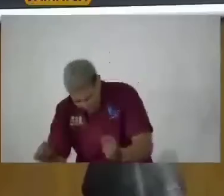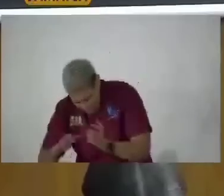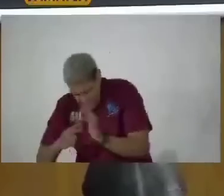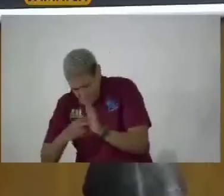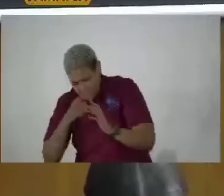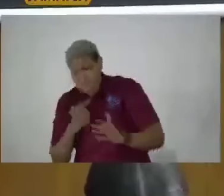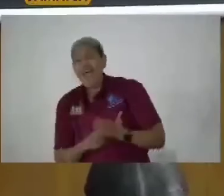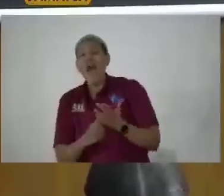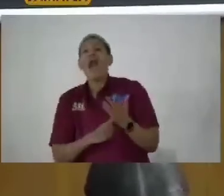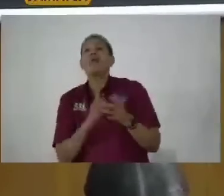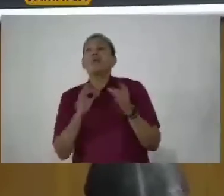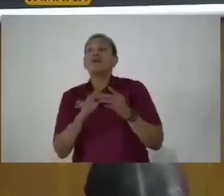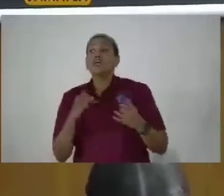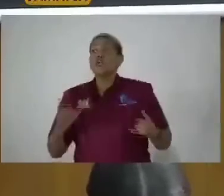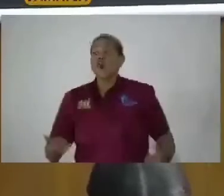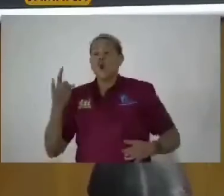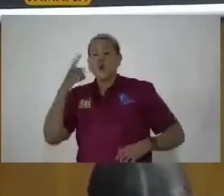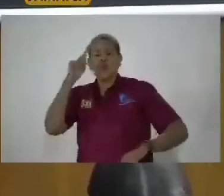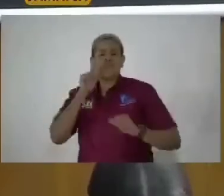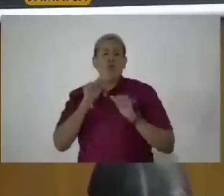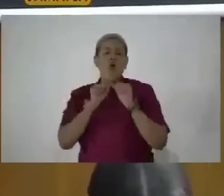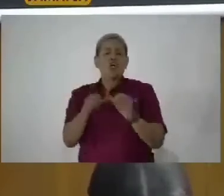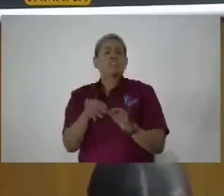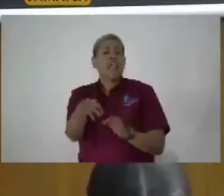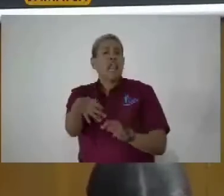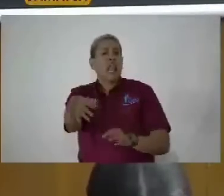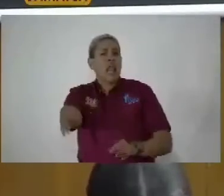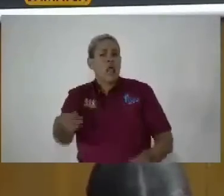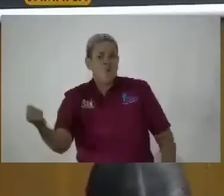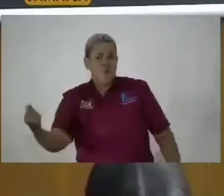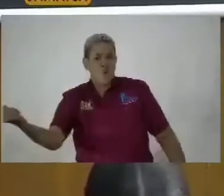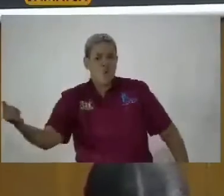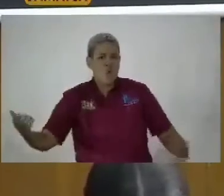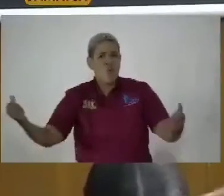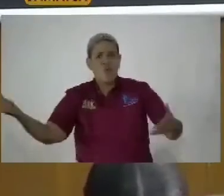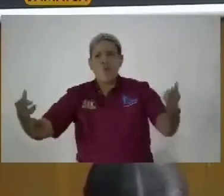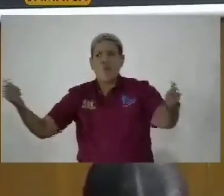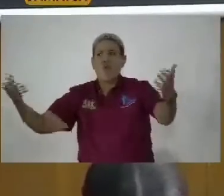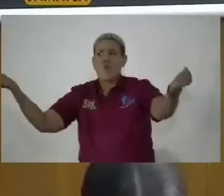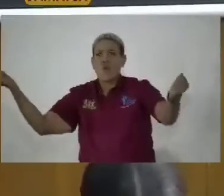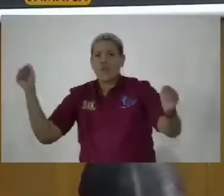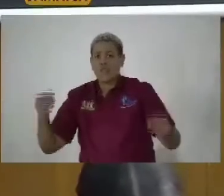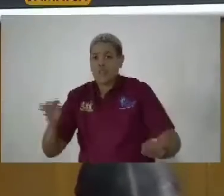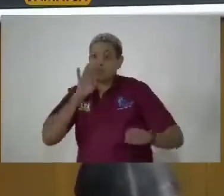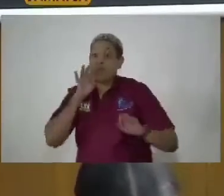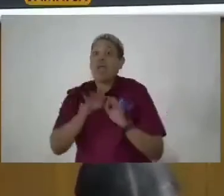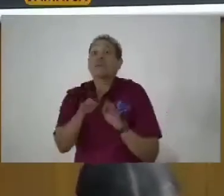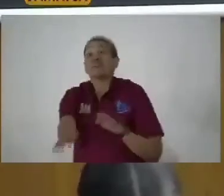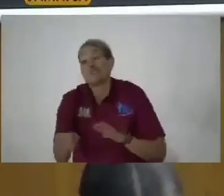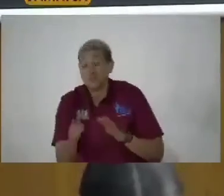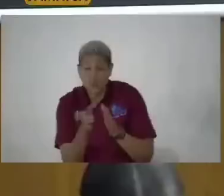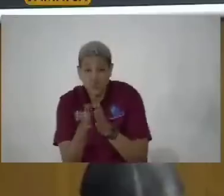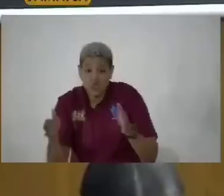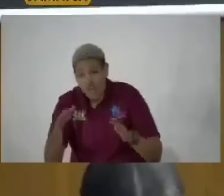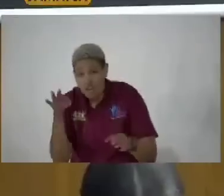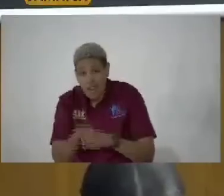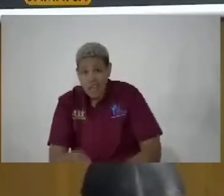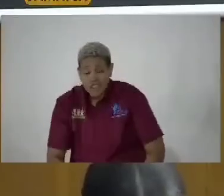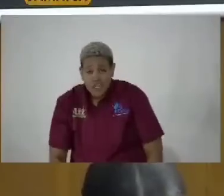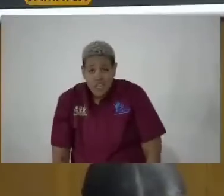the arguments being used for the constant delay may be extended to the general